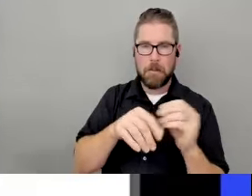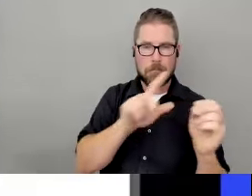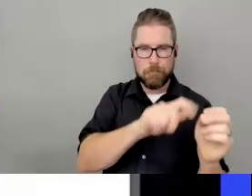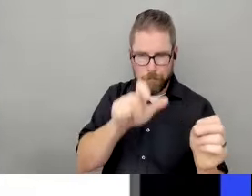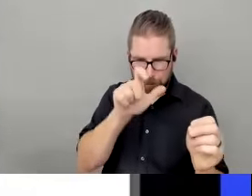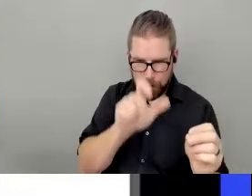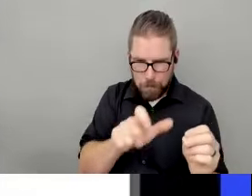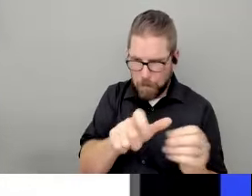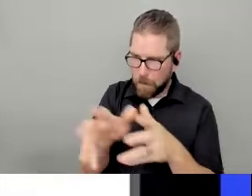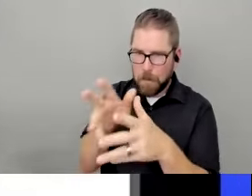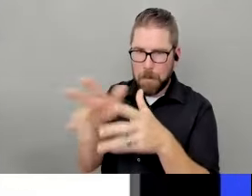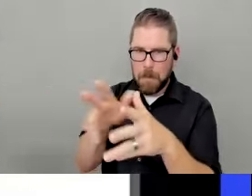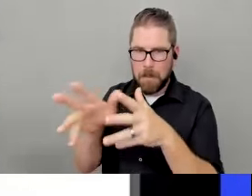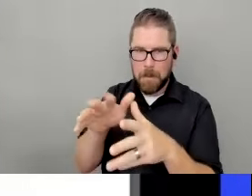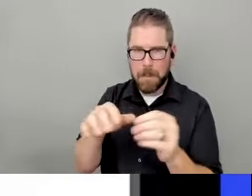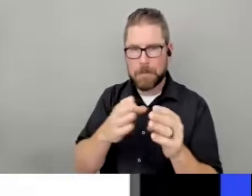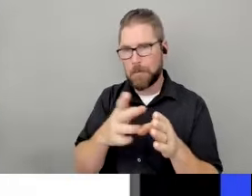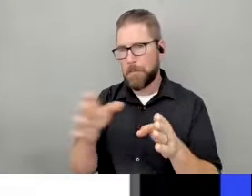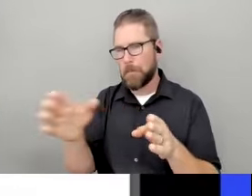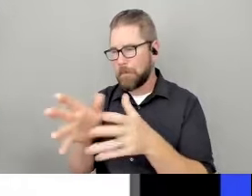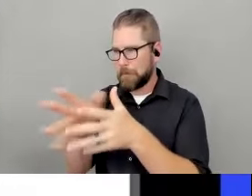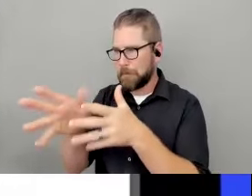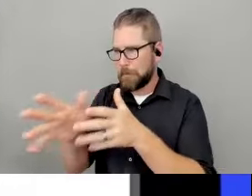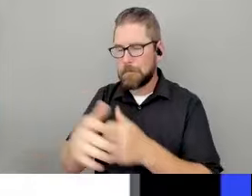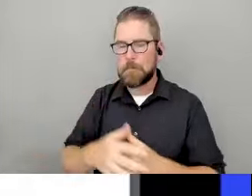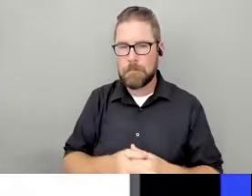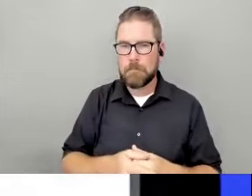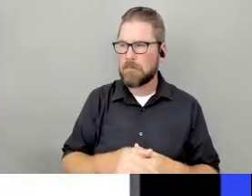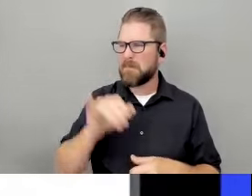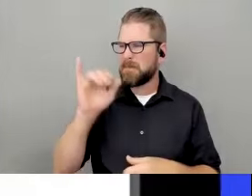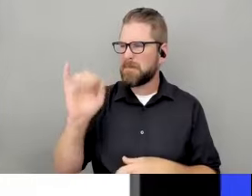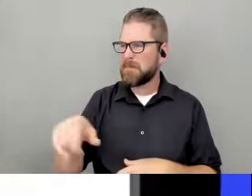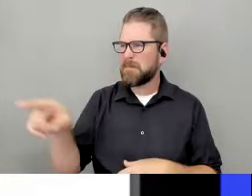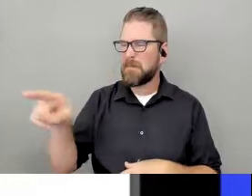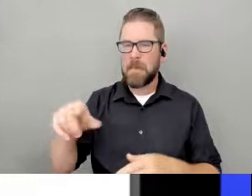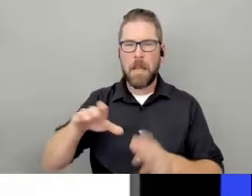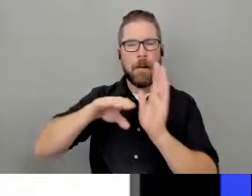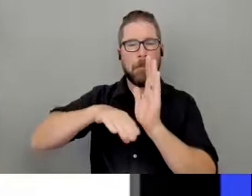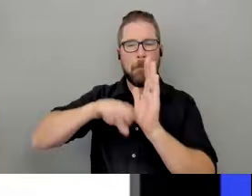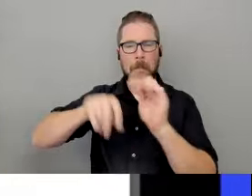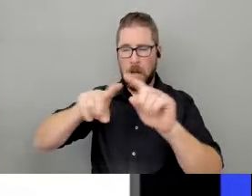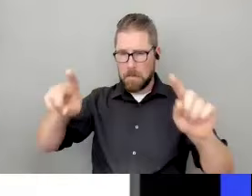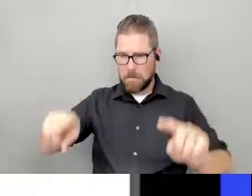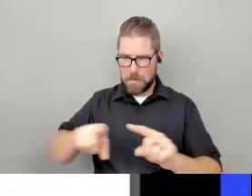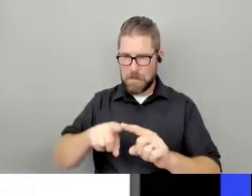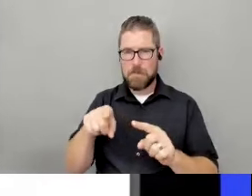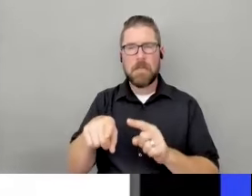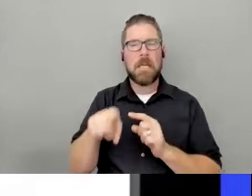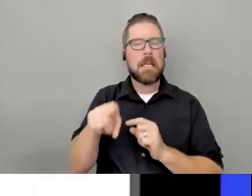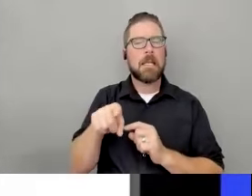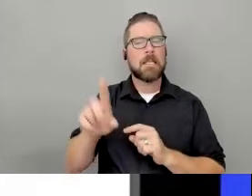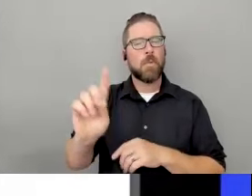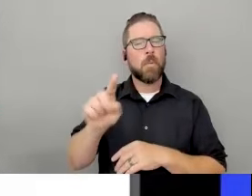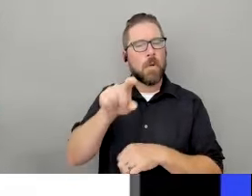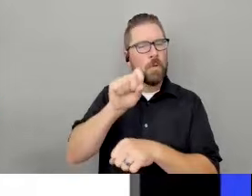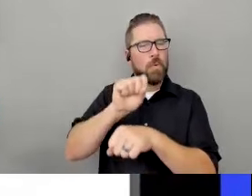So this bottom window or this bottom screen is kind of your working screen once you have a video into